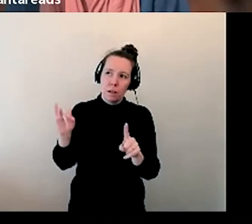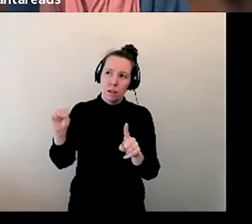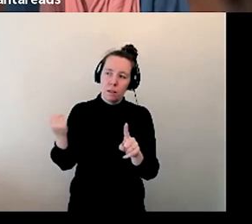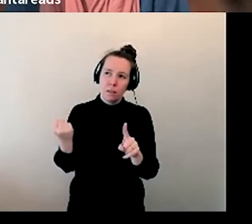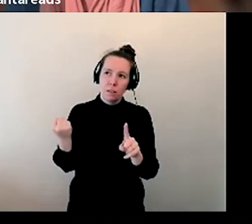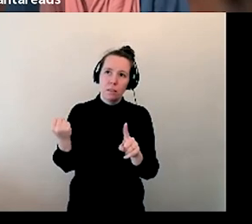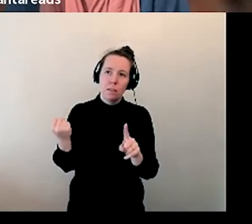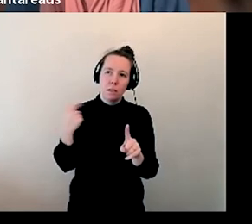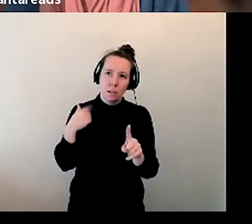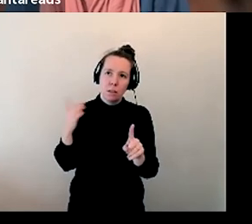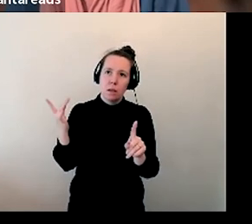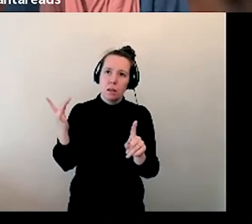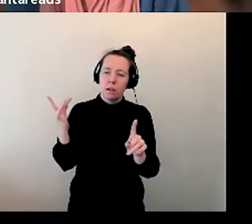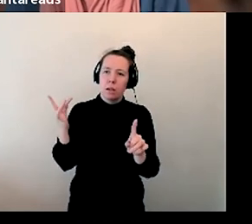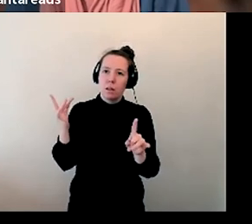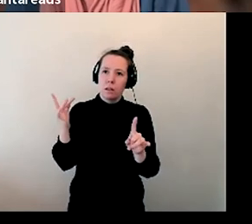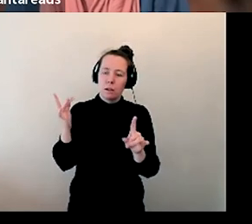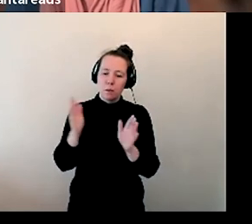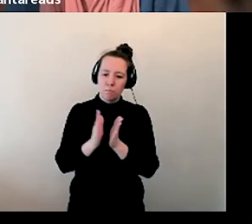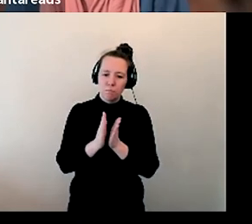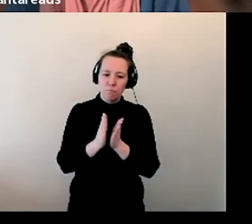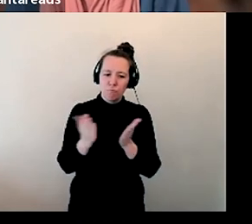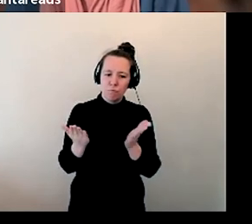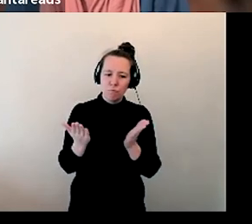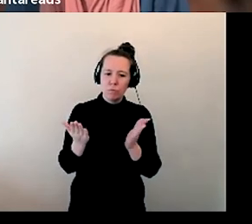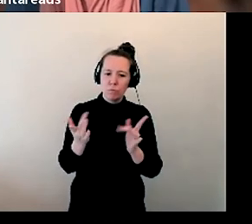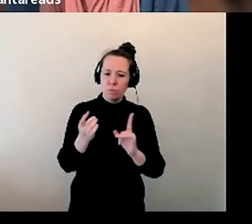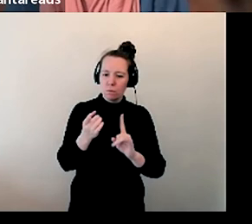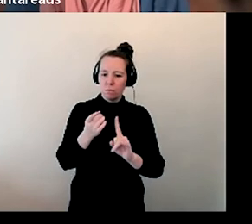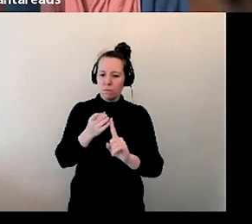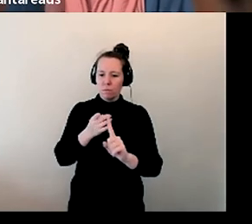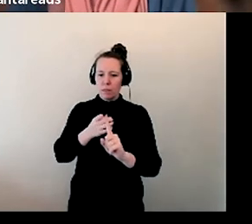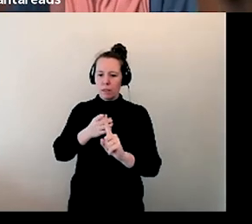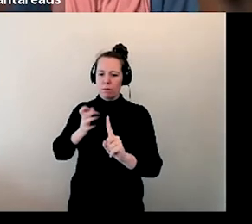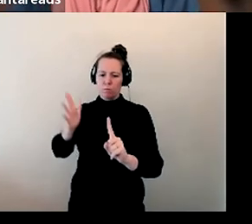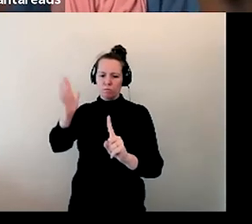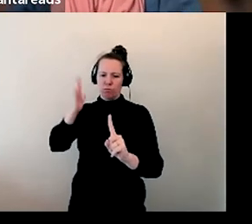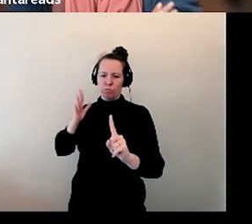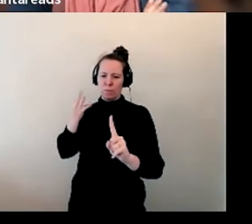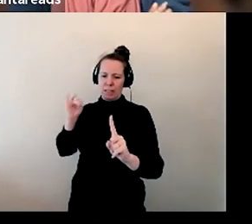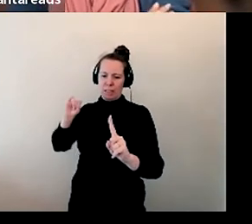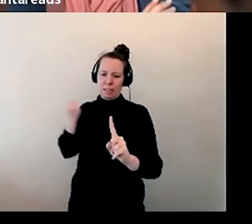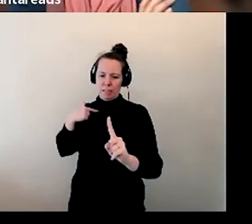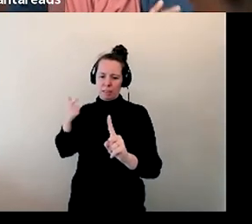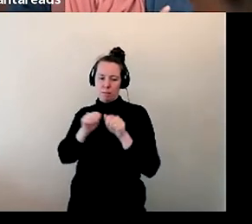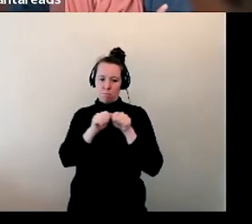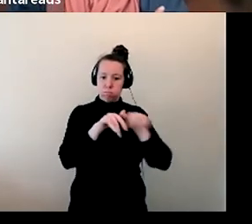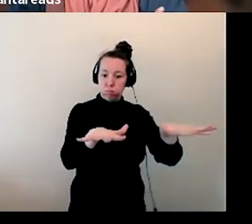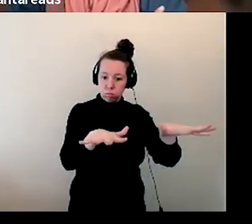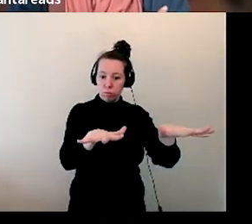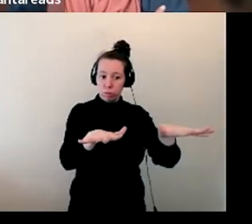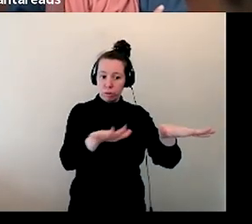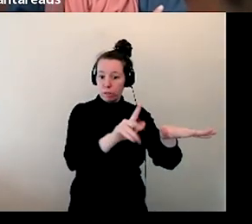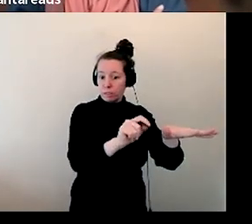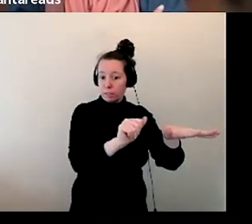is a mystery book that went super viral, not even on Book Talk, but on regular TikTok. And there's so many people rushing